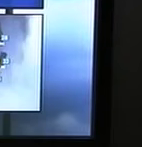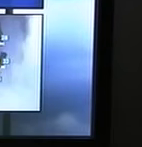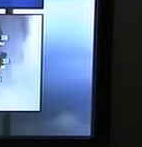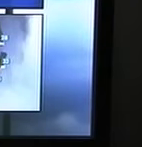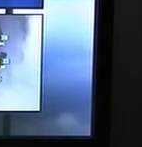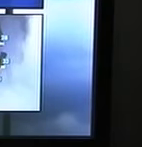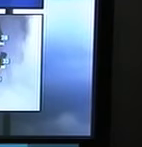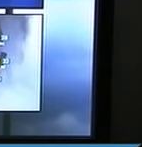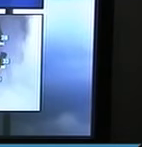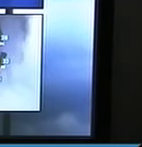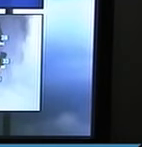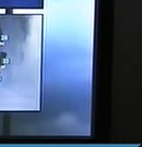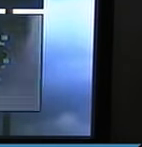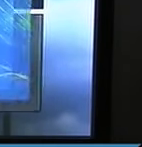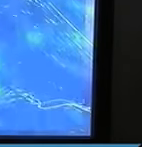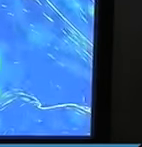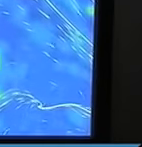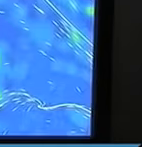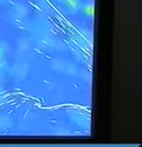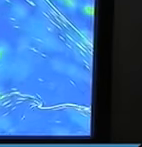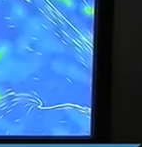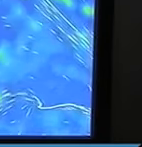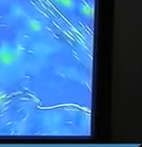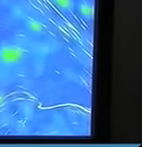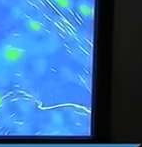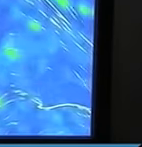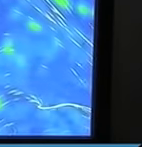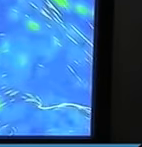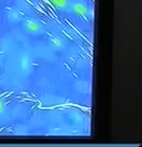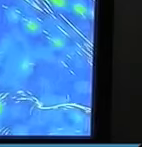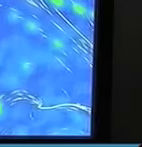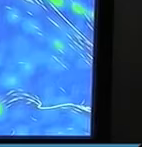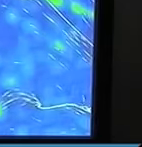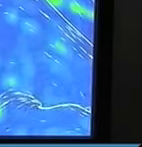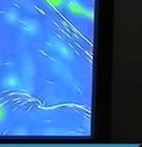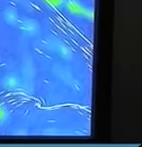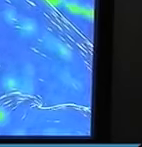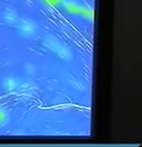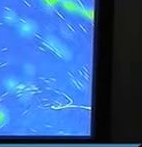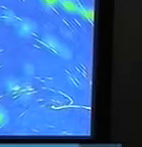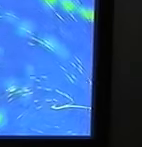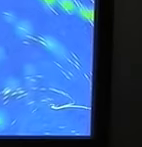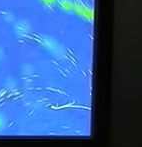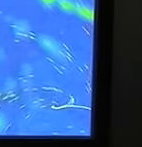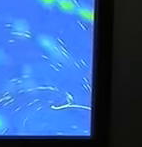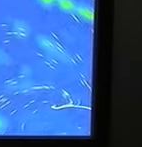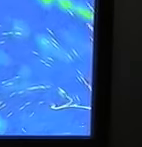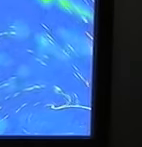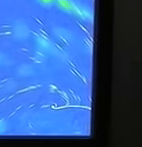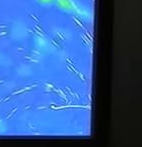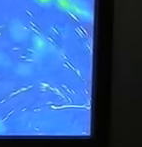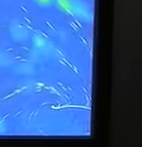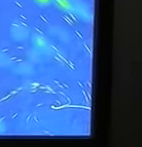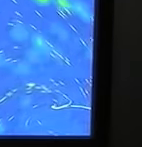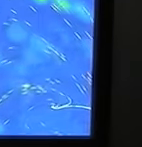Welcome to the Weather Centre on Wednesday, where you'll see a low pressure forming along the west coast on Thursday, bringing in some morning fog. Cloudy and wet weather moves in over the